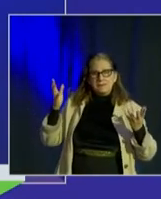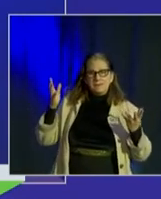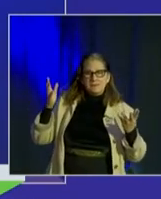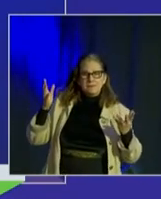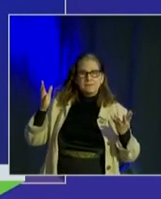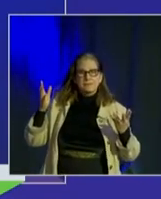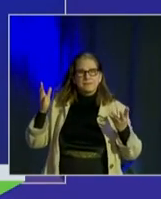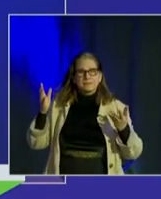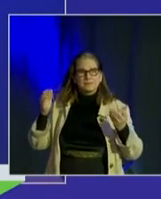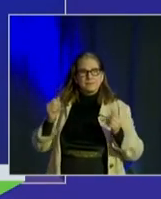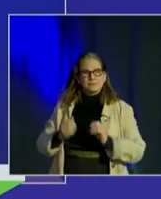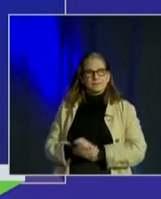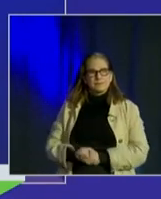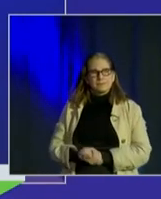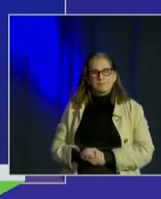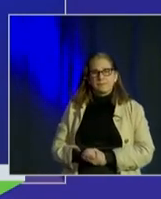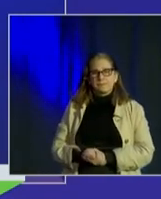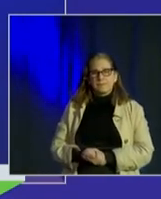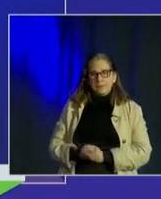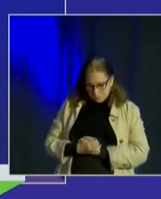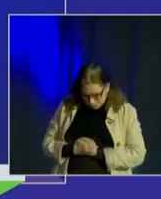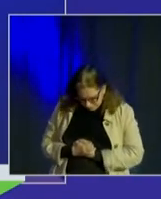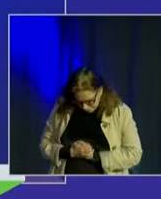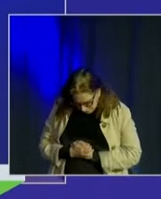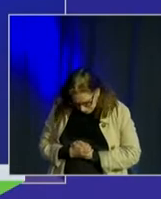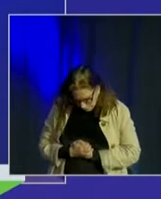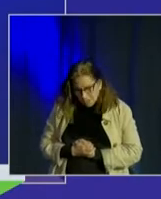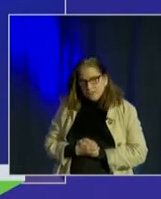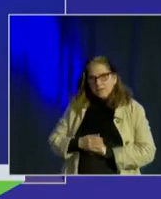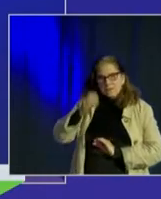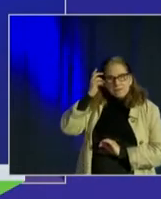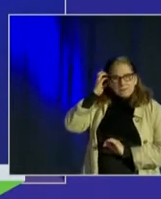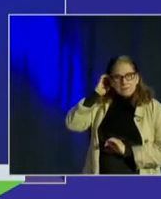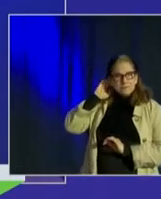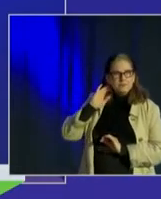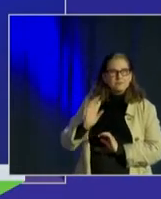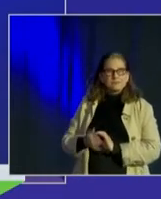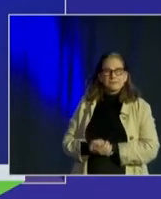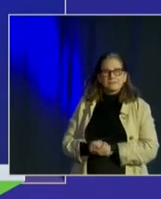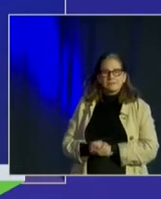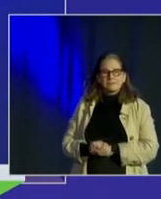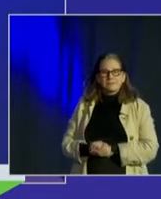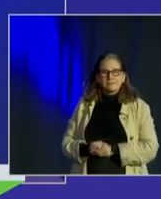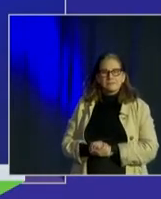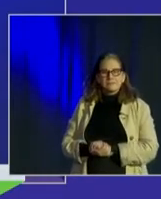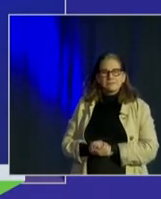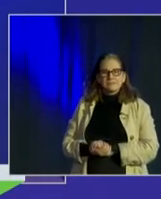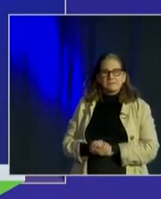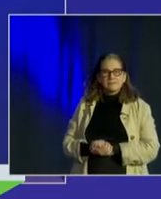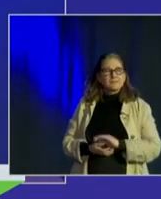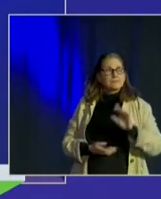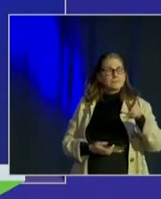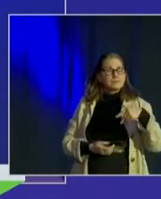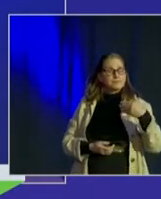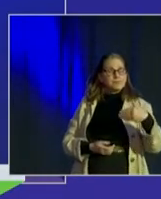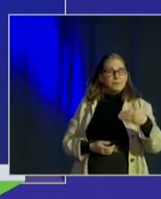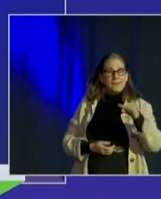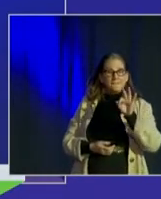well, because in the beginning of February, Deputy Mayor Khan, I'm going to turn to you in a second,